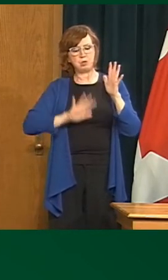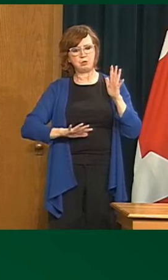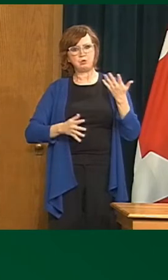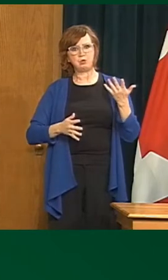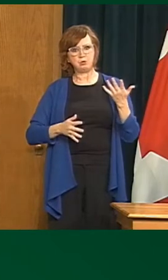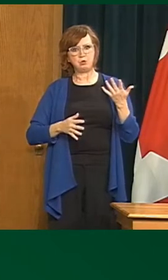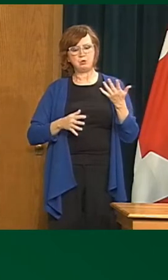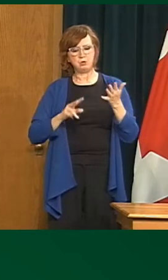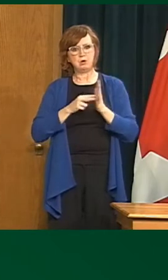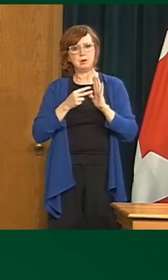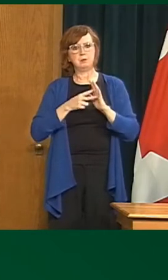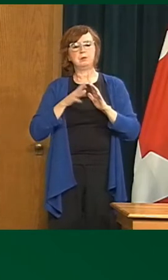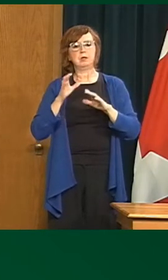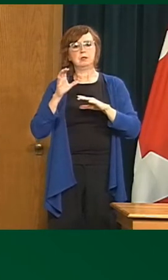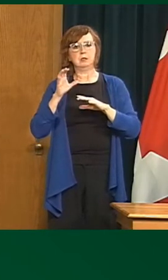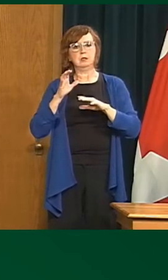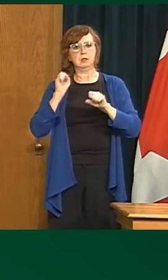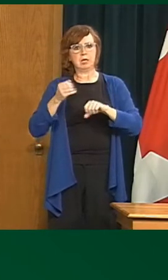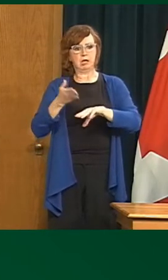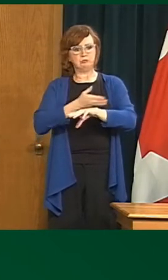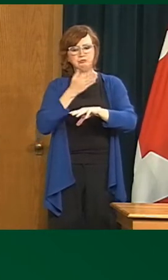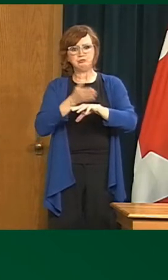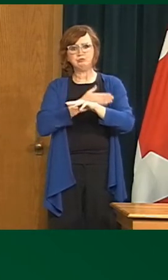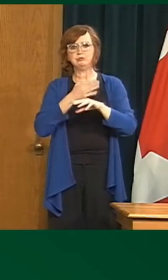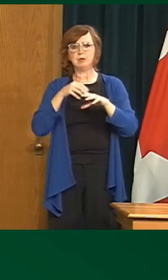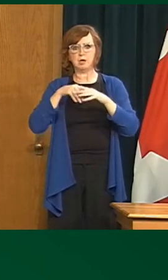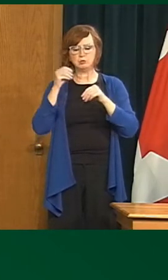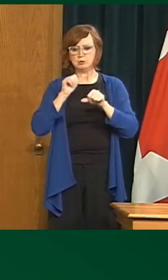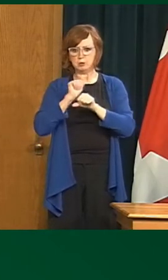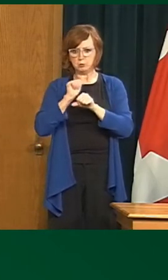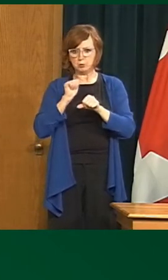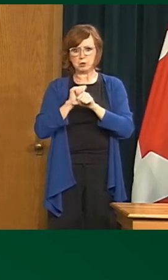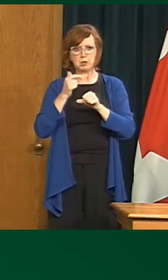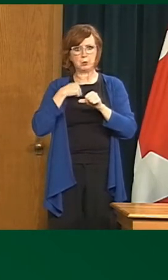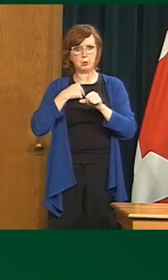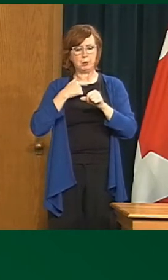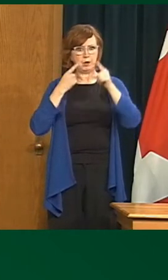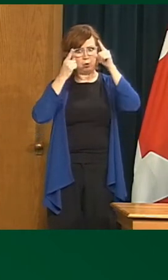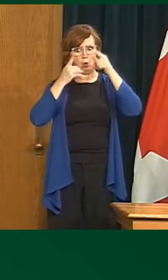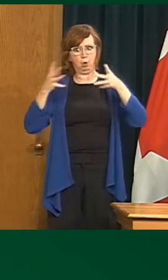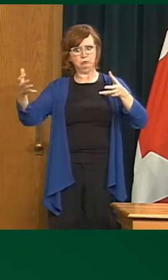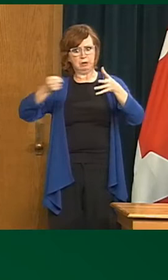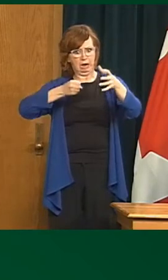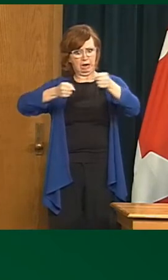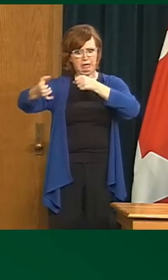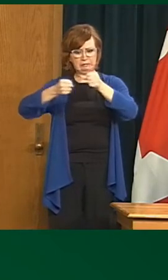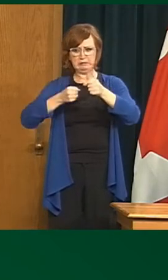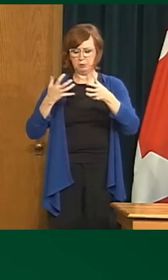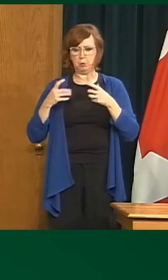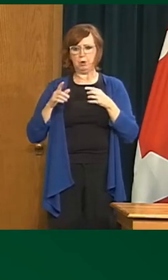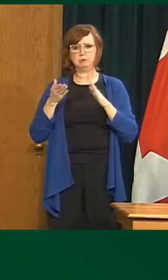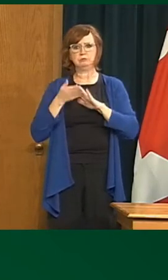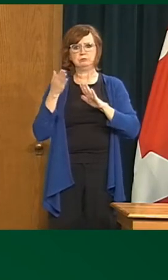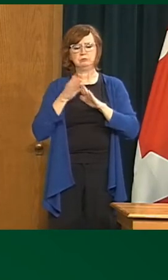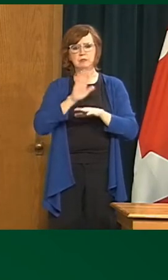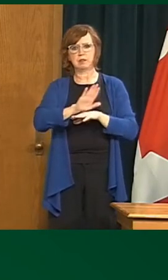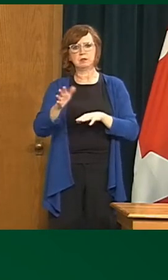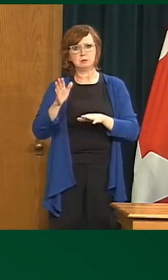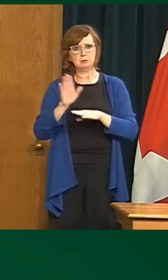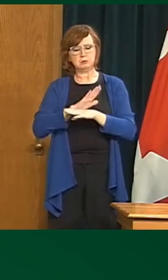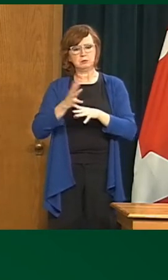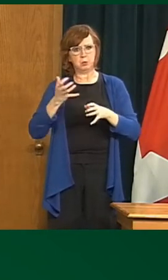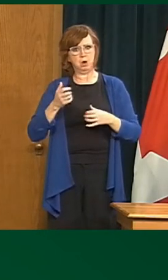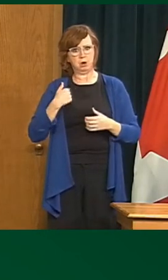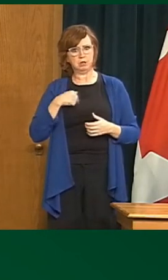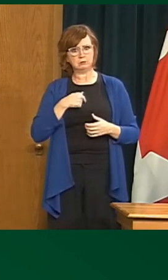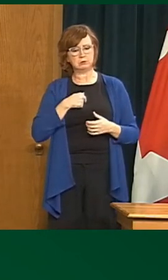of these folks, our tradespeople in community after community, back to work, as well as looking at some opportunities